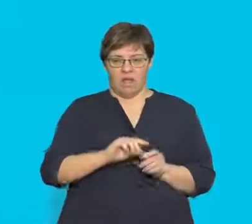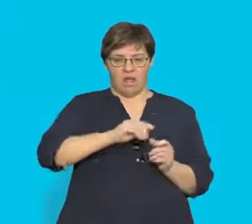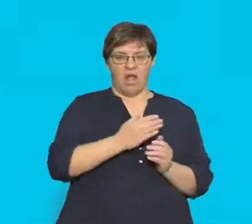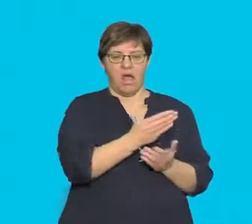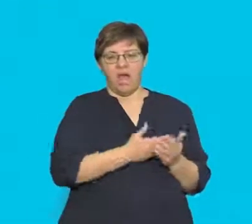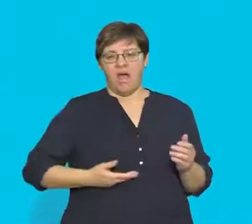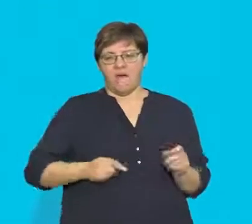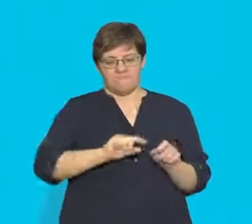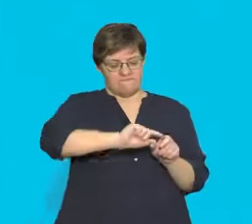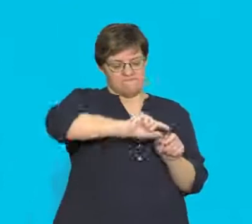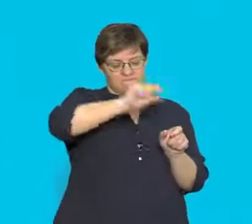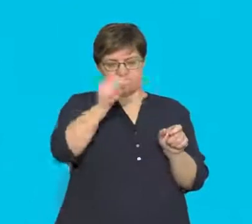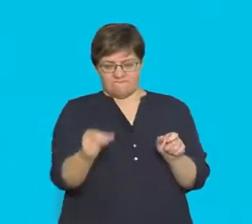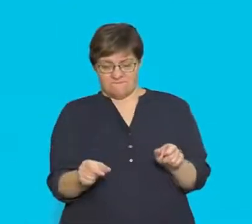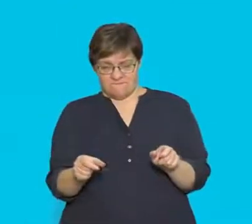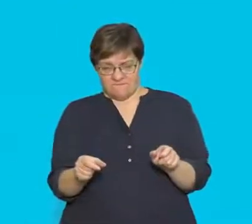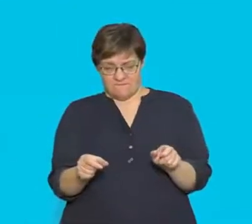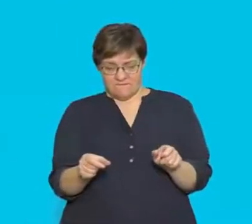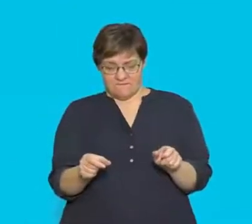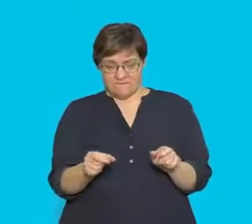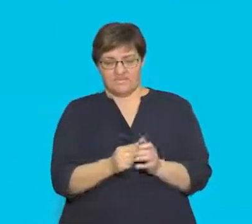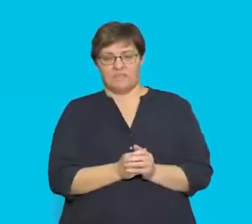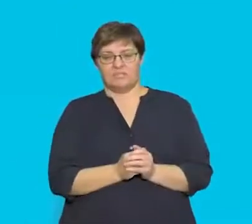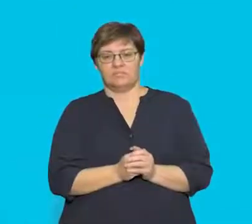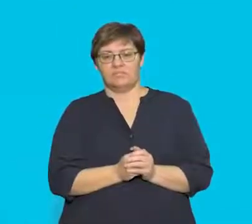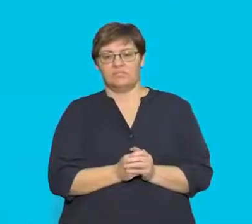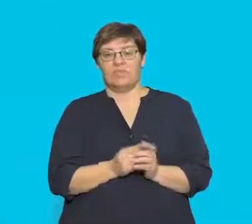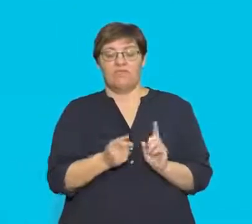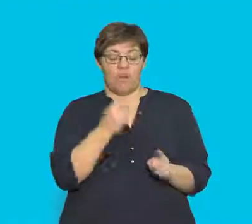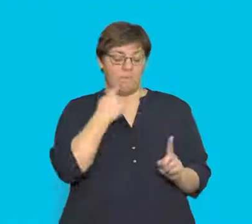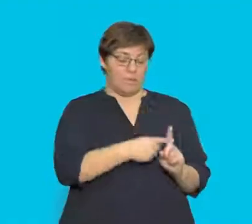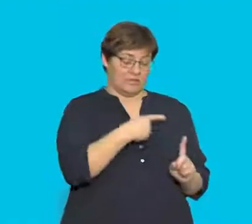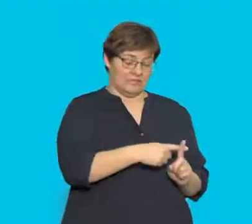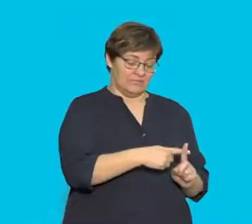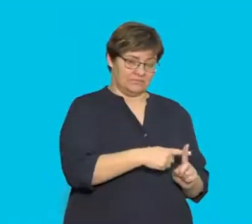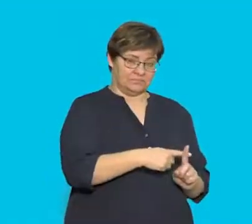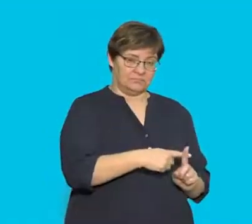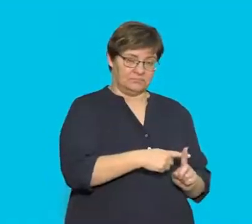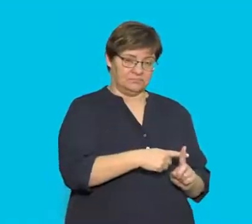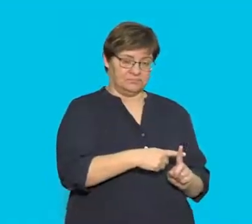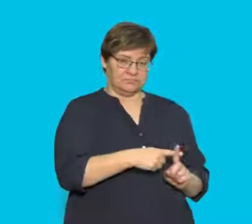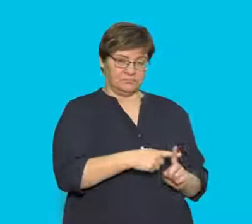half coil. It's a half loop. And we're saying that from the positive end